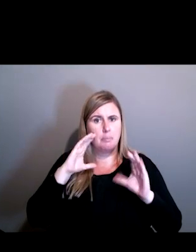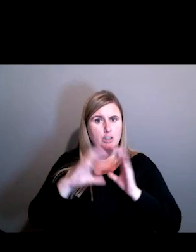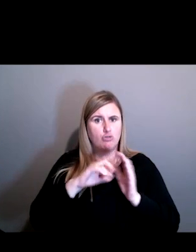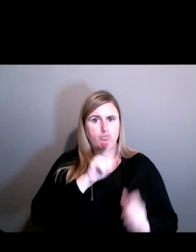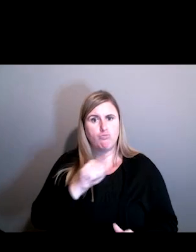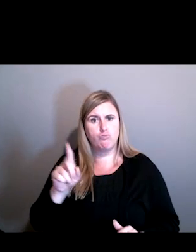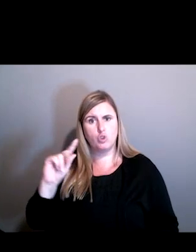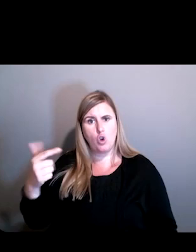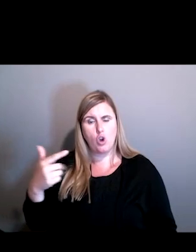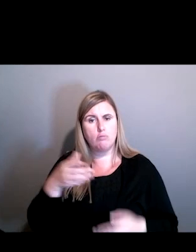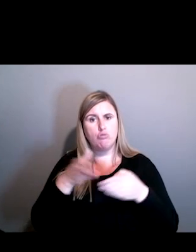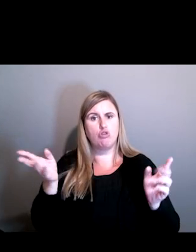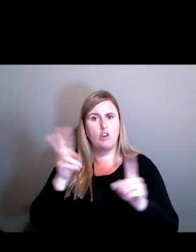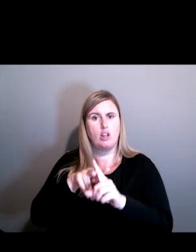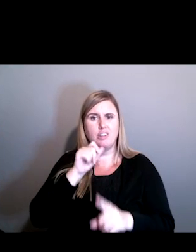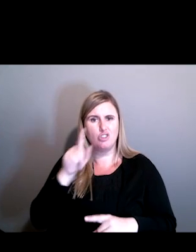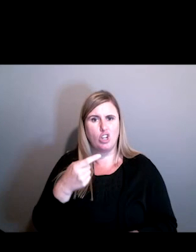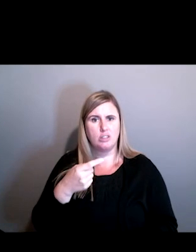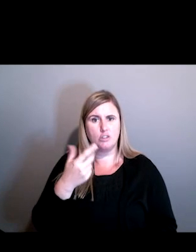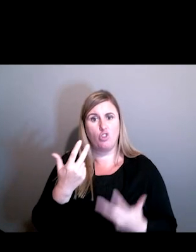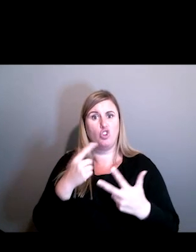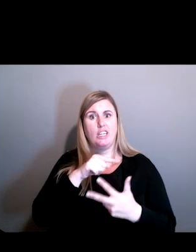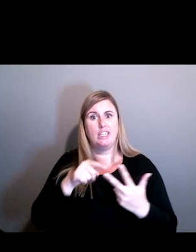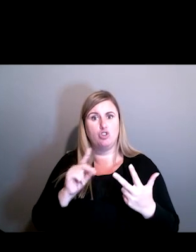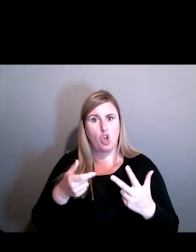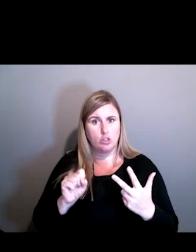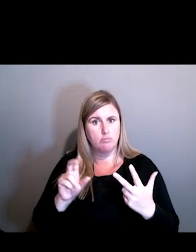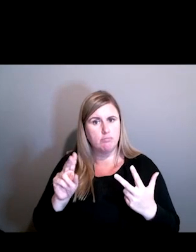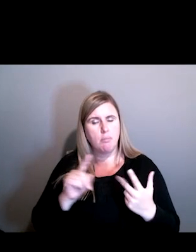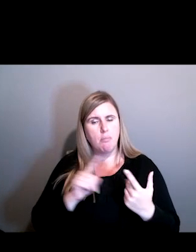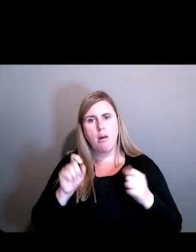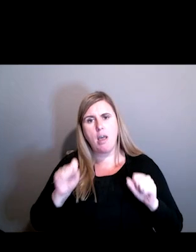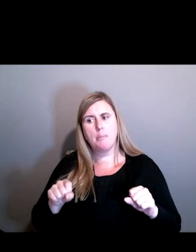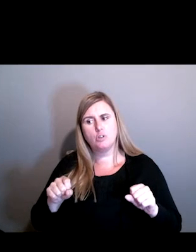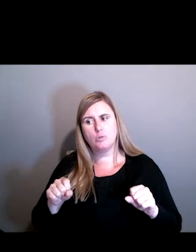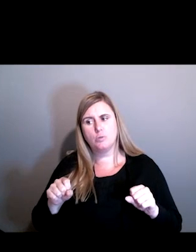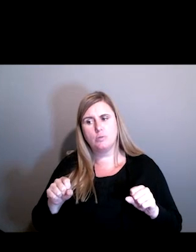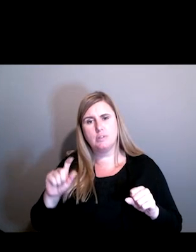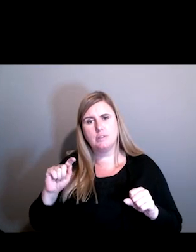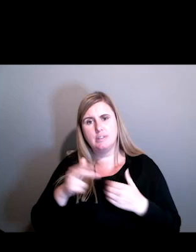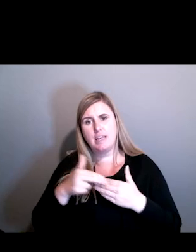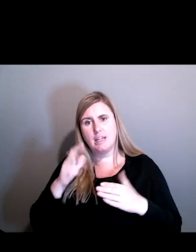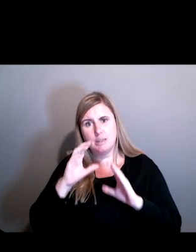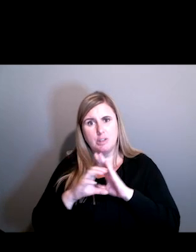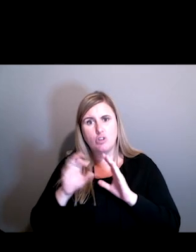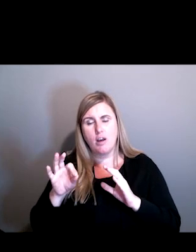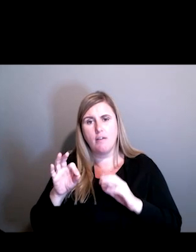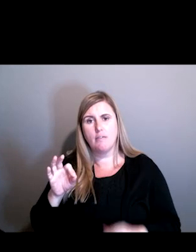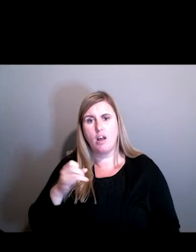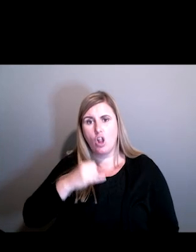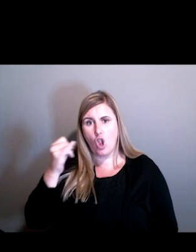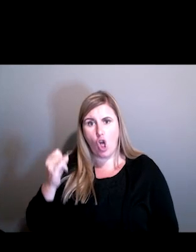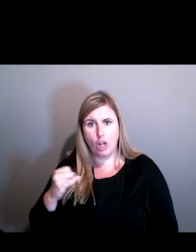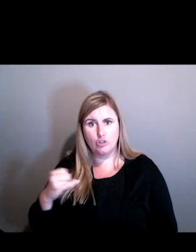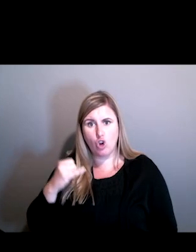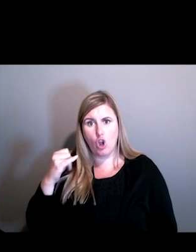multiple pictures of a dog and generalize, and not just identify 3 pictures of dogs, but be able to tact the picture of a